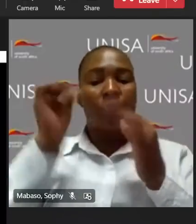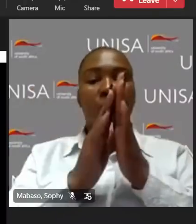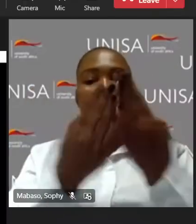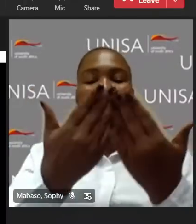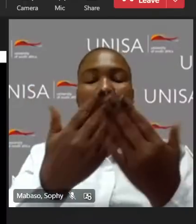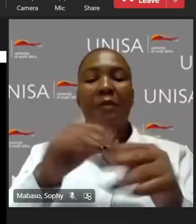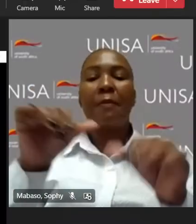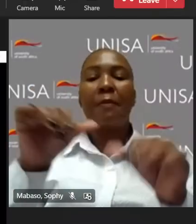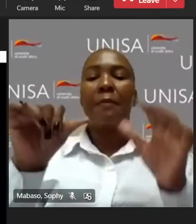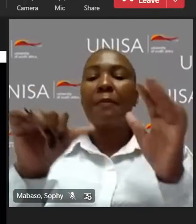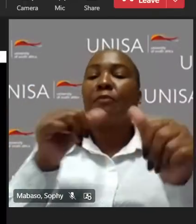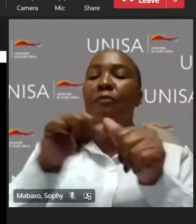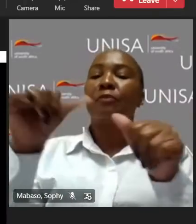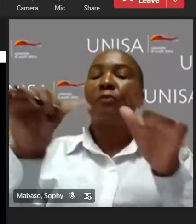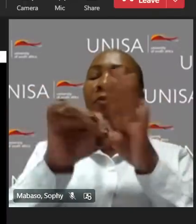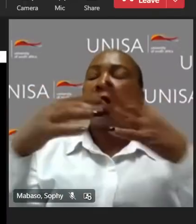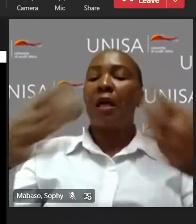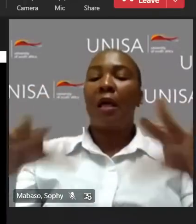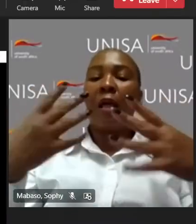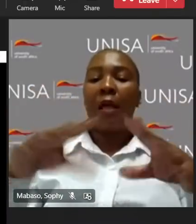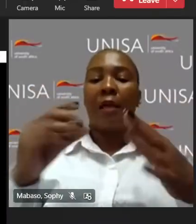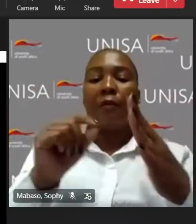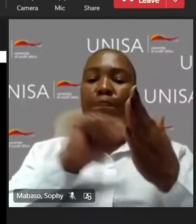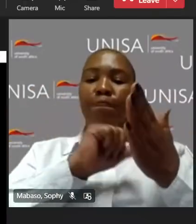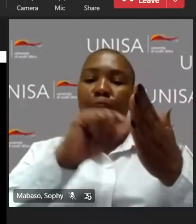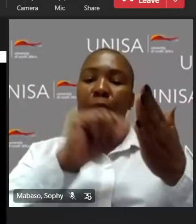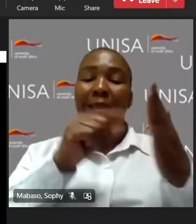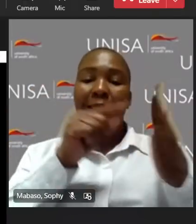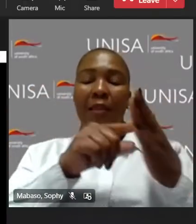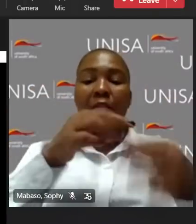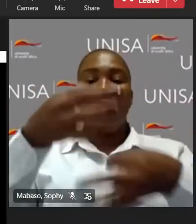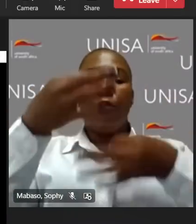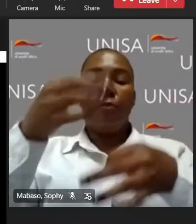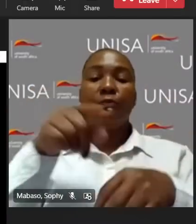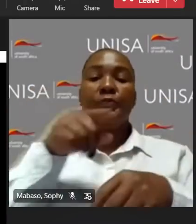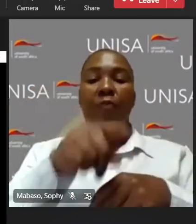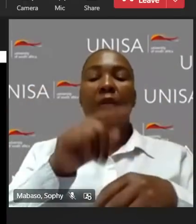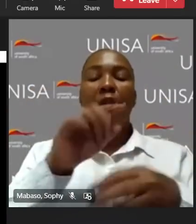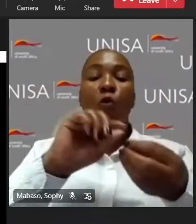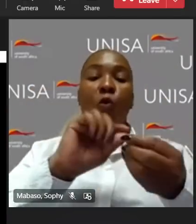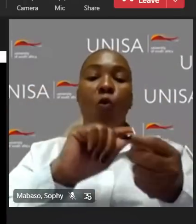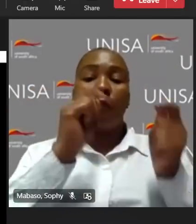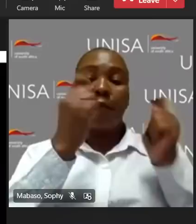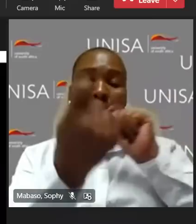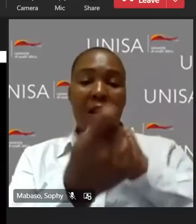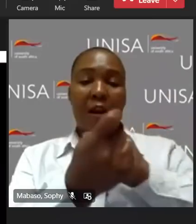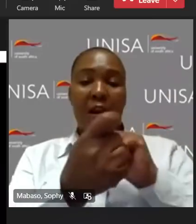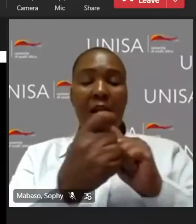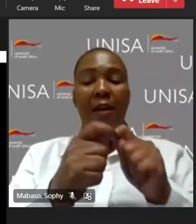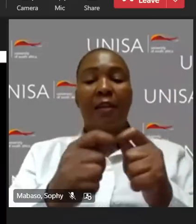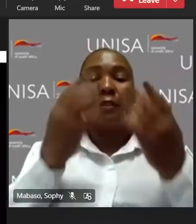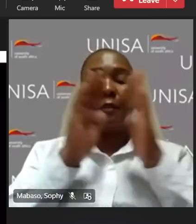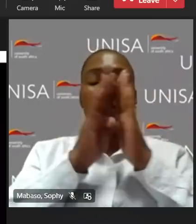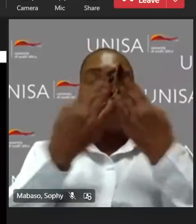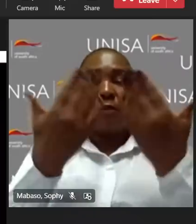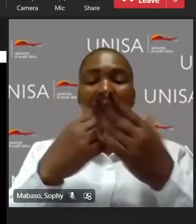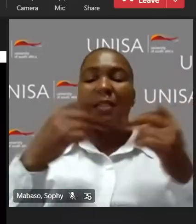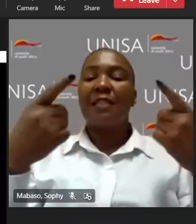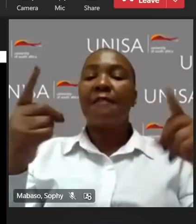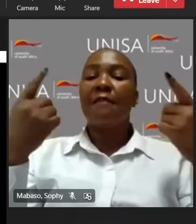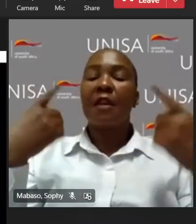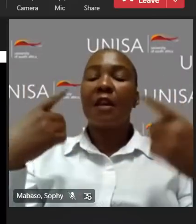complete this particular form. We also convert study material into different formats as per your individual